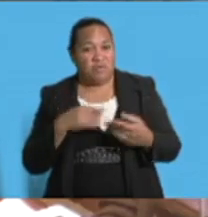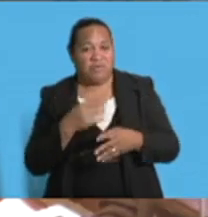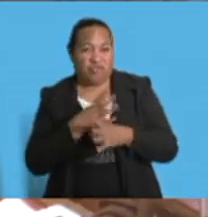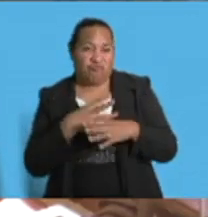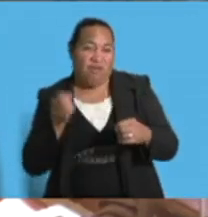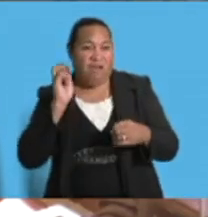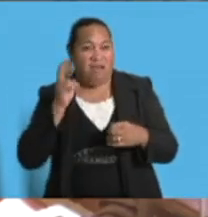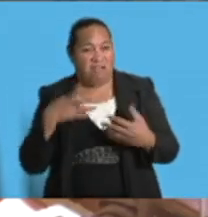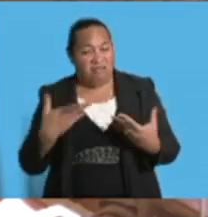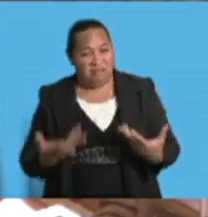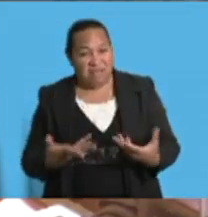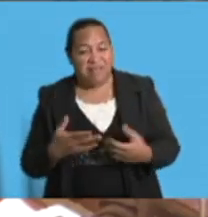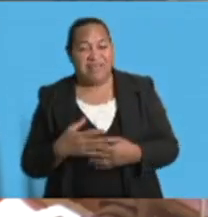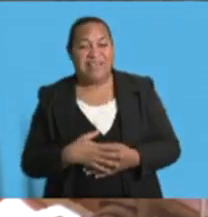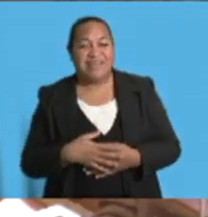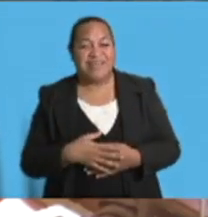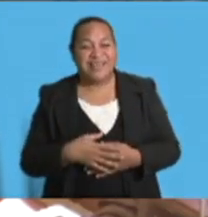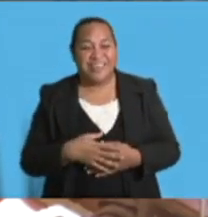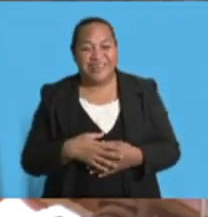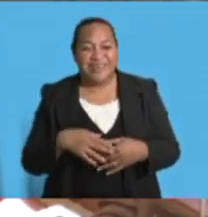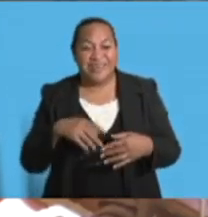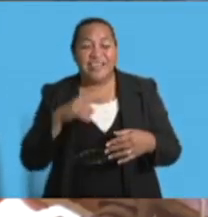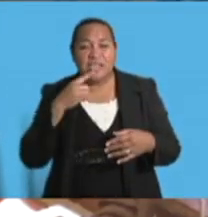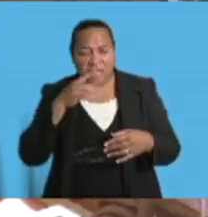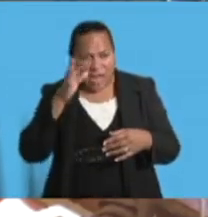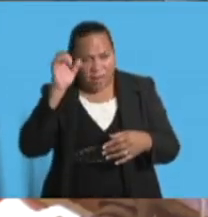Fiji. Yesterday, Honorable Nawaikula